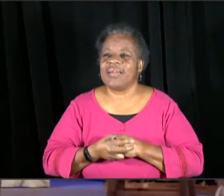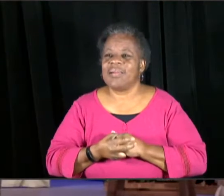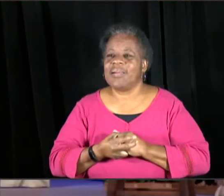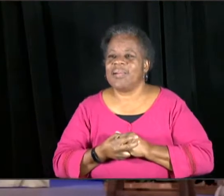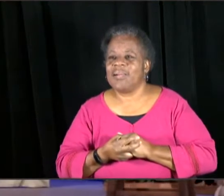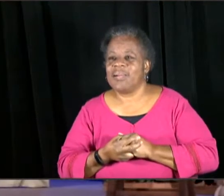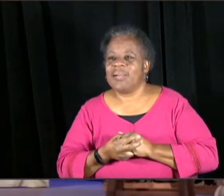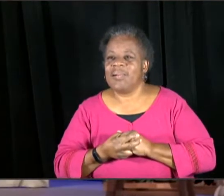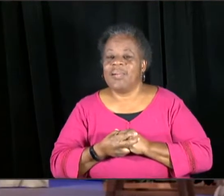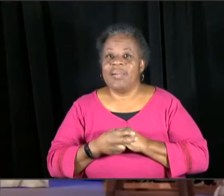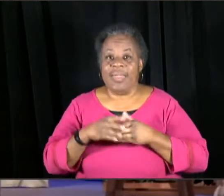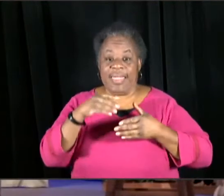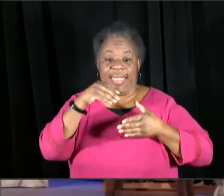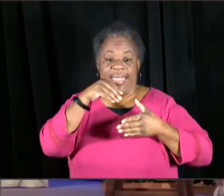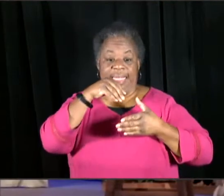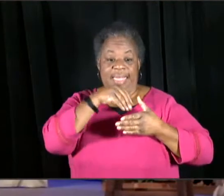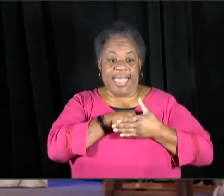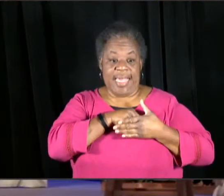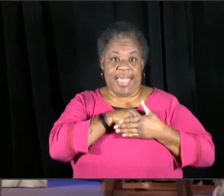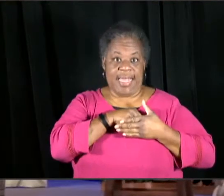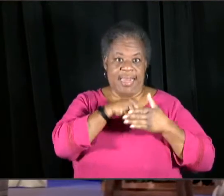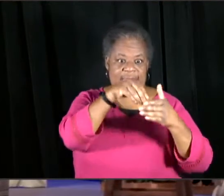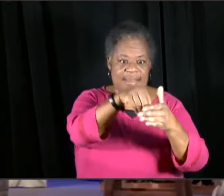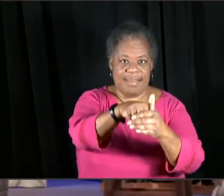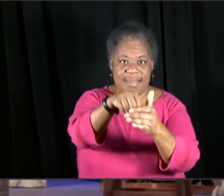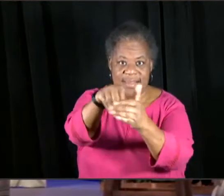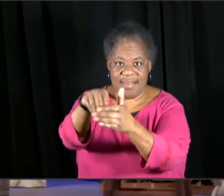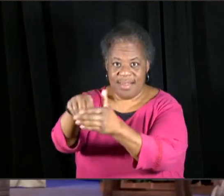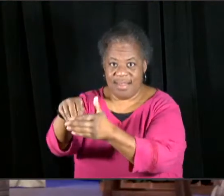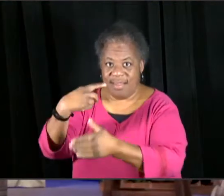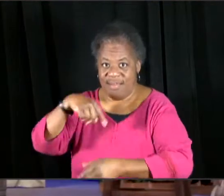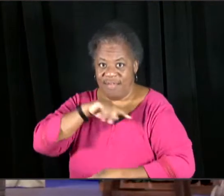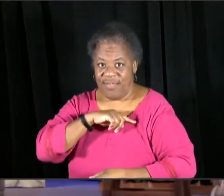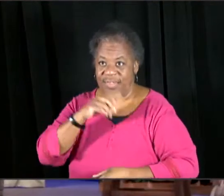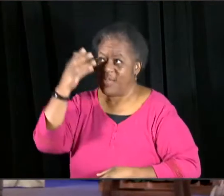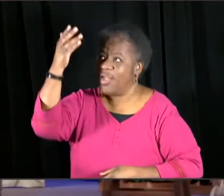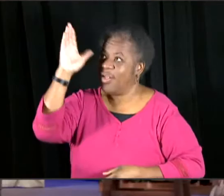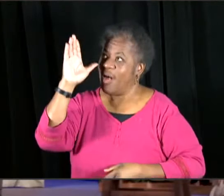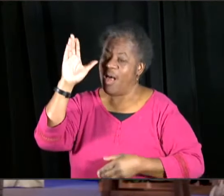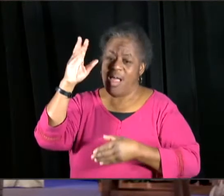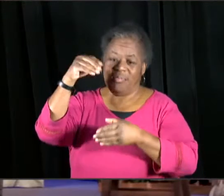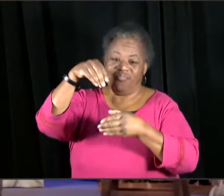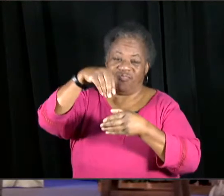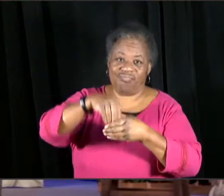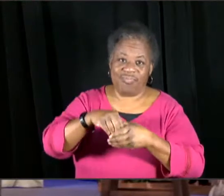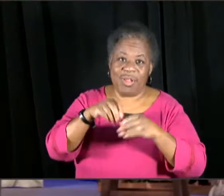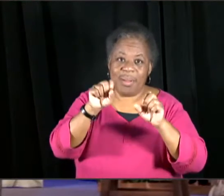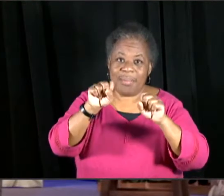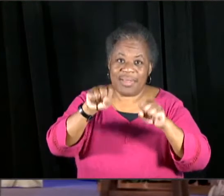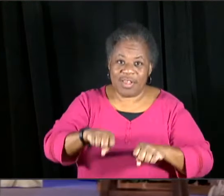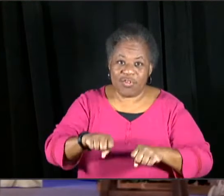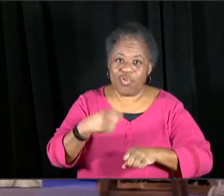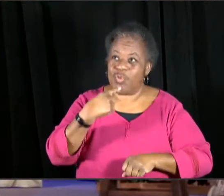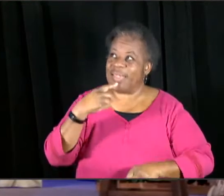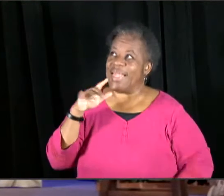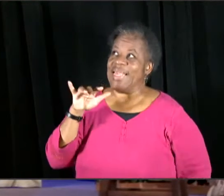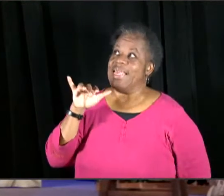In each of us, I think, God buries the potential to say yes to something